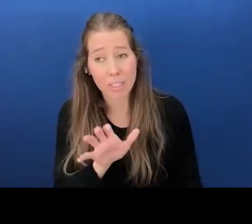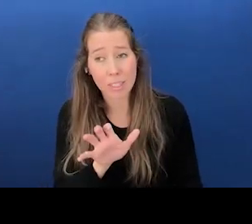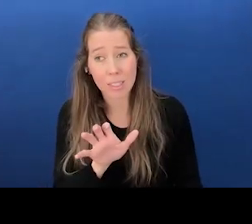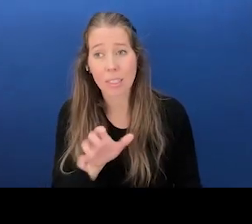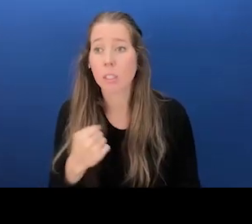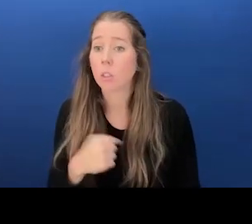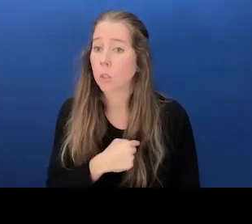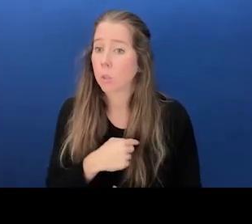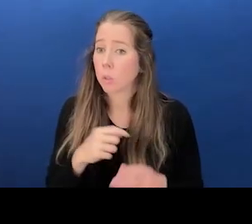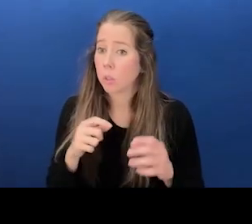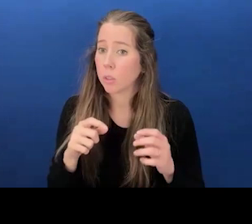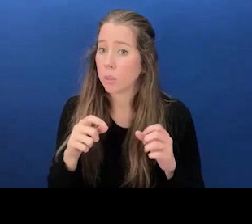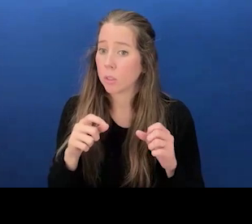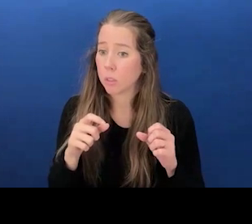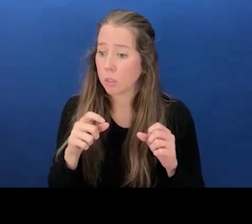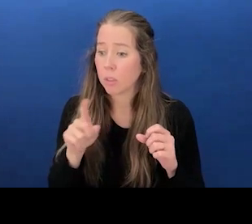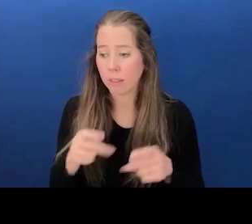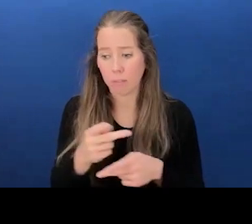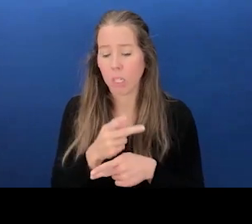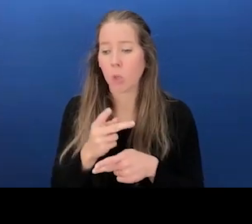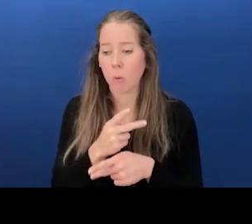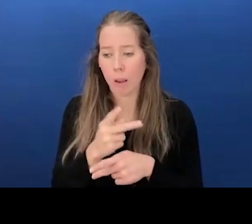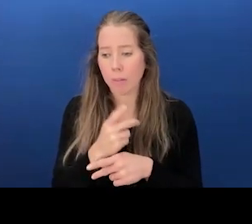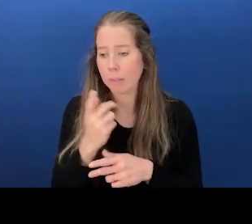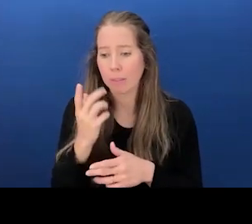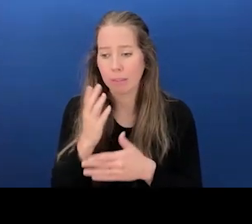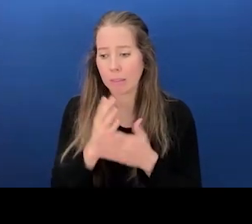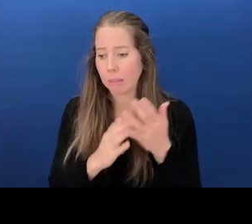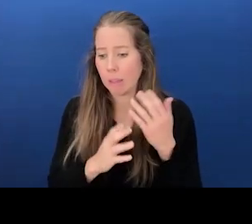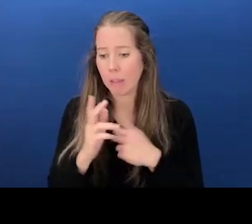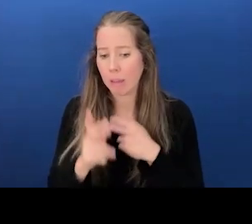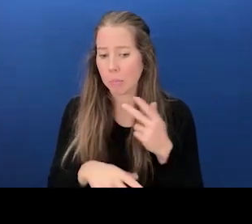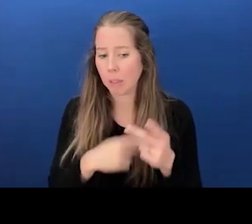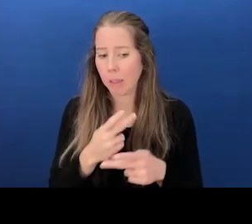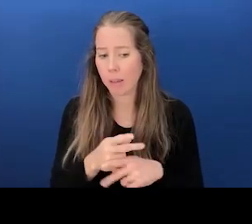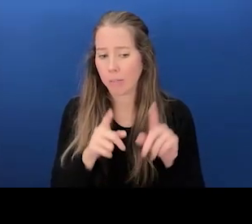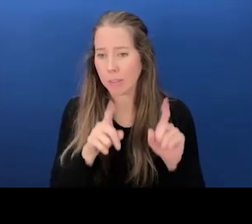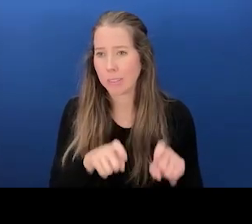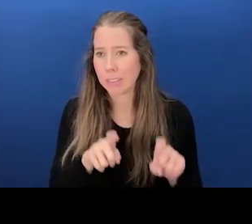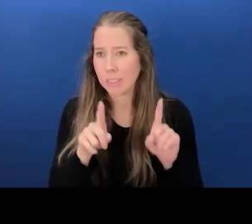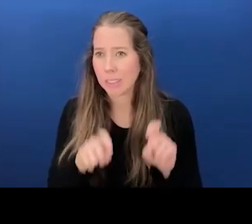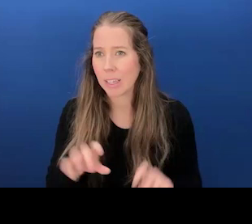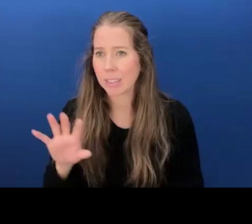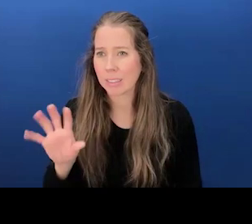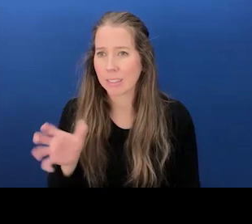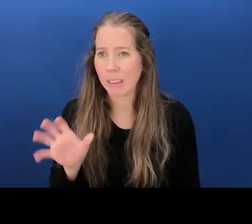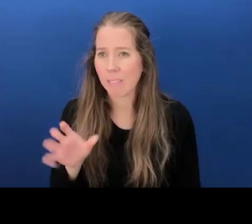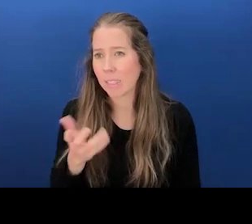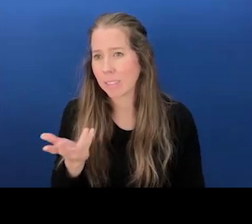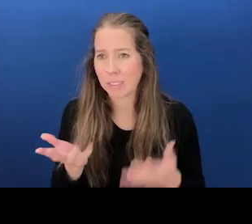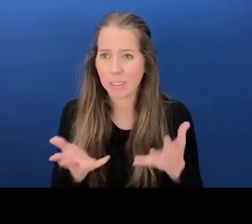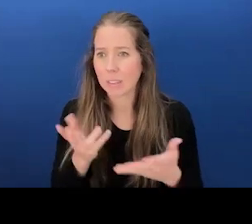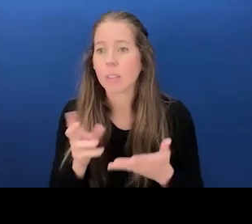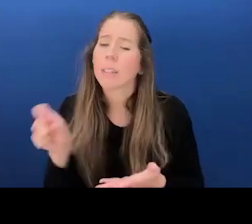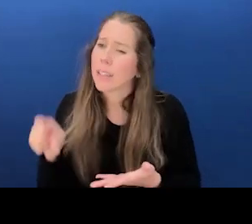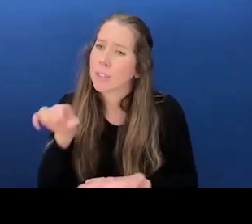live class. We do need to figure out some type of a test Canvas environment. Yeah, so that